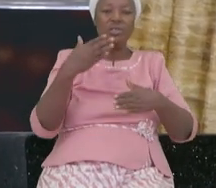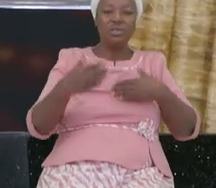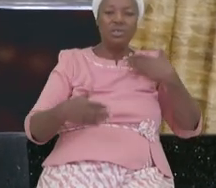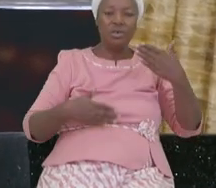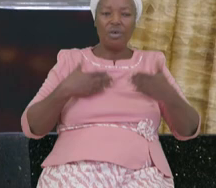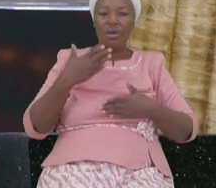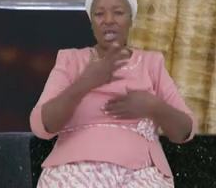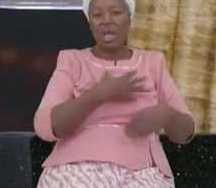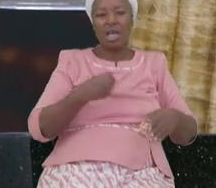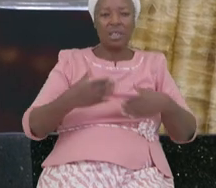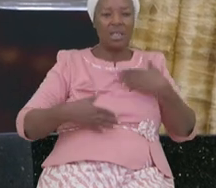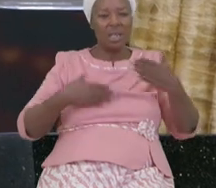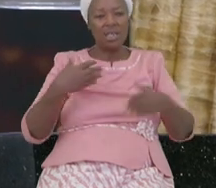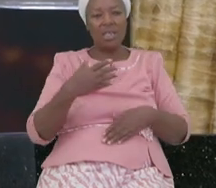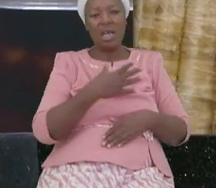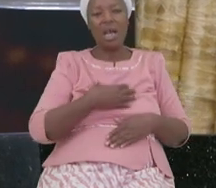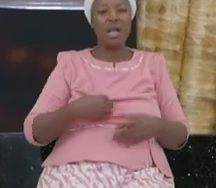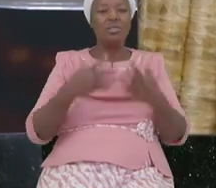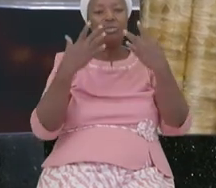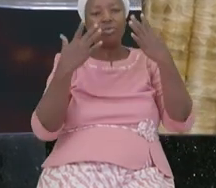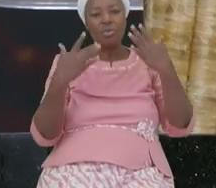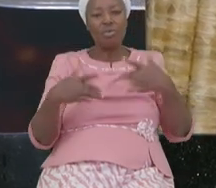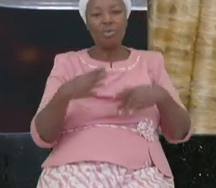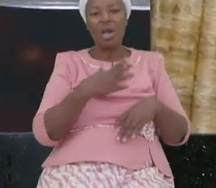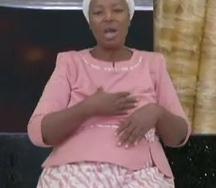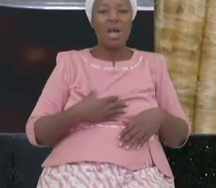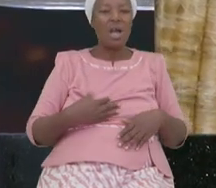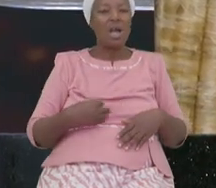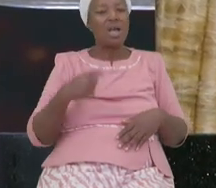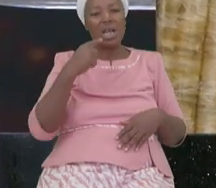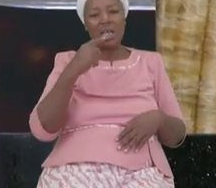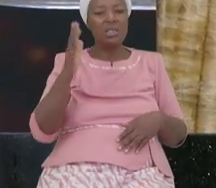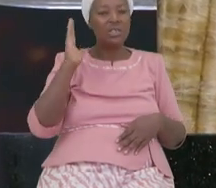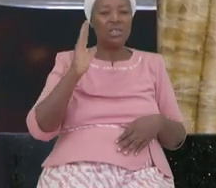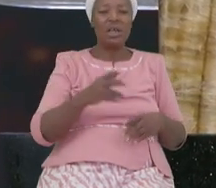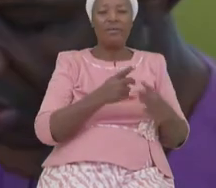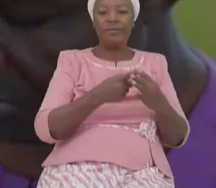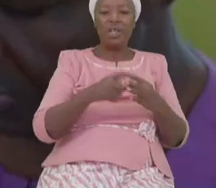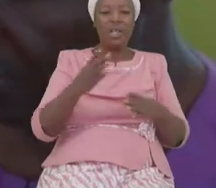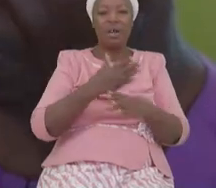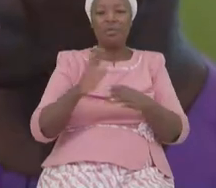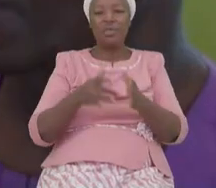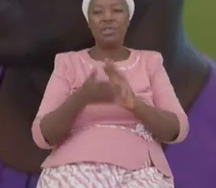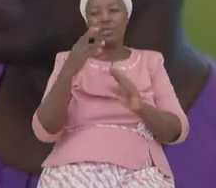joy and gladness, and sorrow and sighing shall flee away.